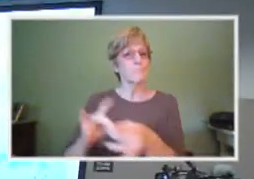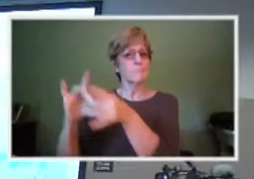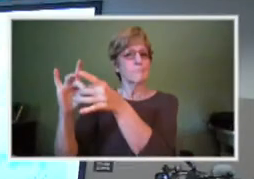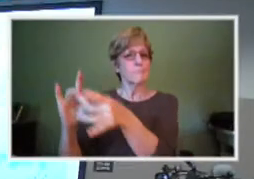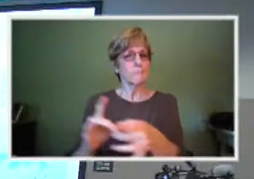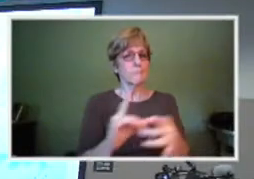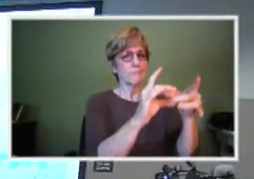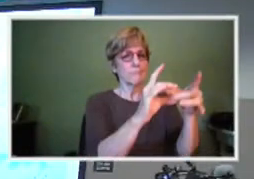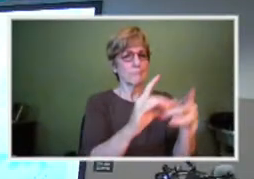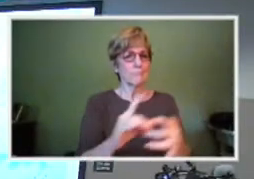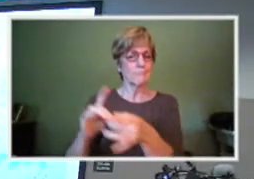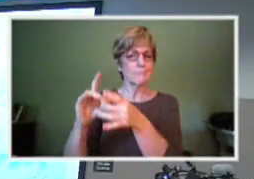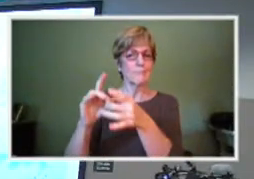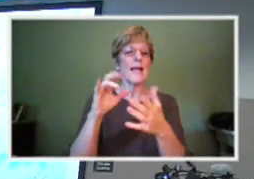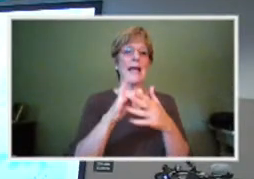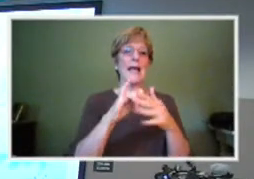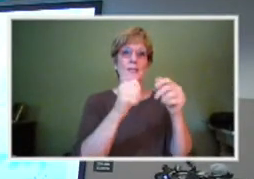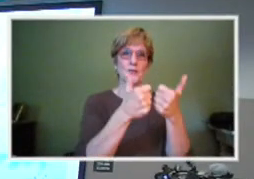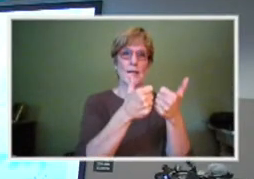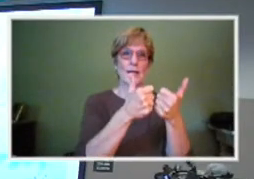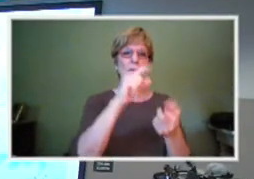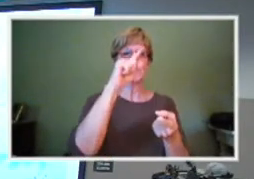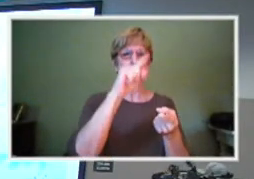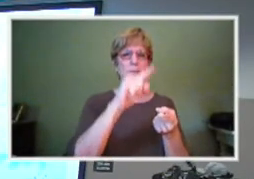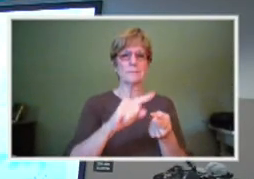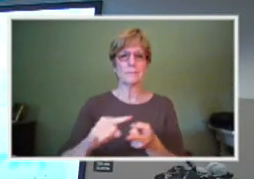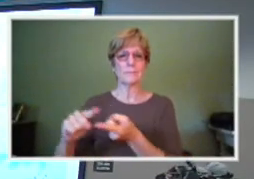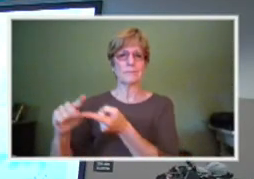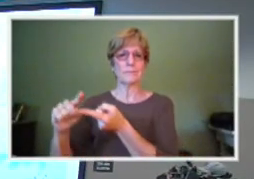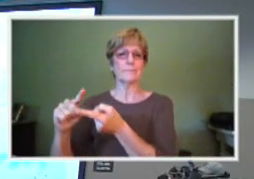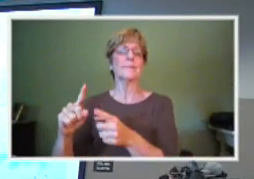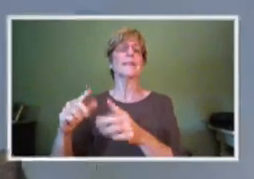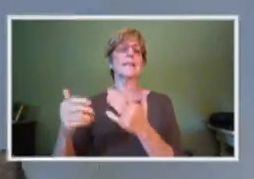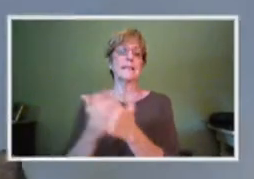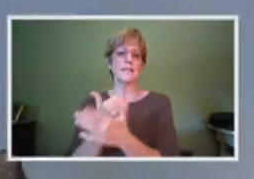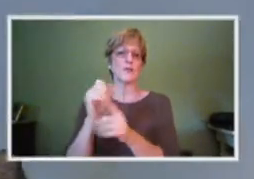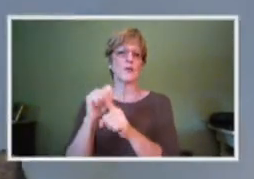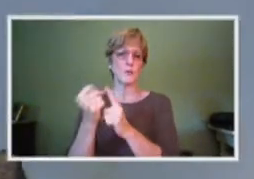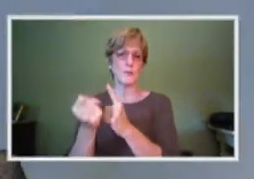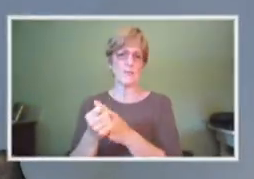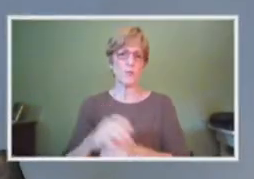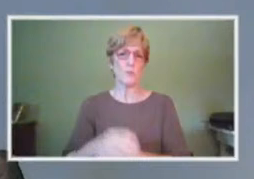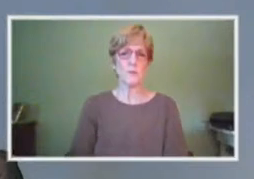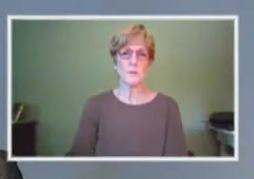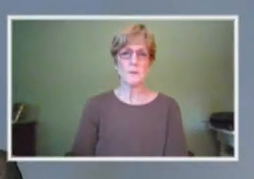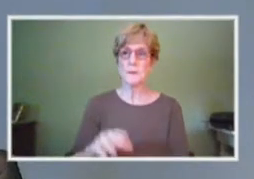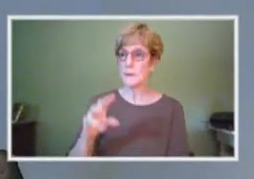themselves in. Thank you, sir. Thank you, Madam Mayor. All right. Ms. Malina?